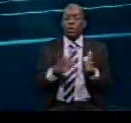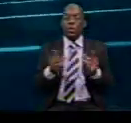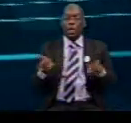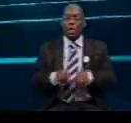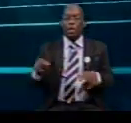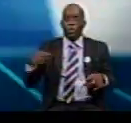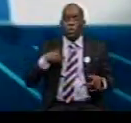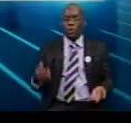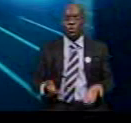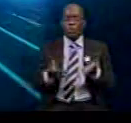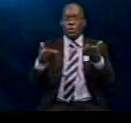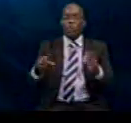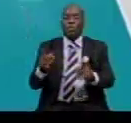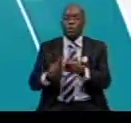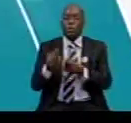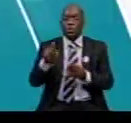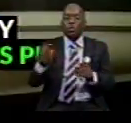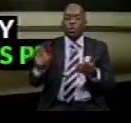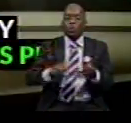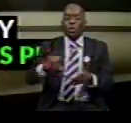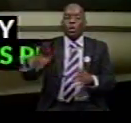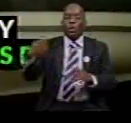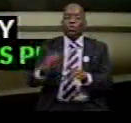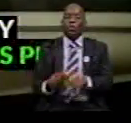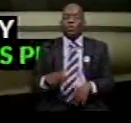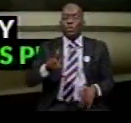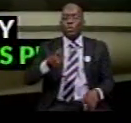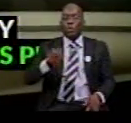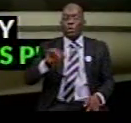states, and nations across the globe.